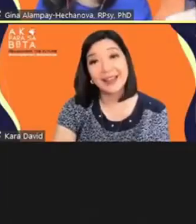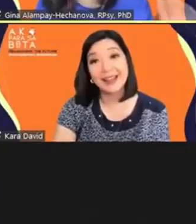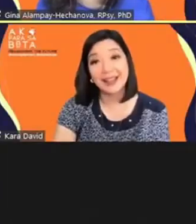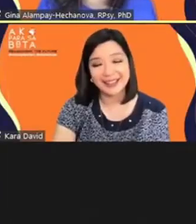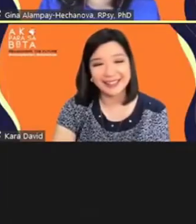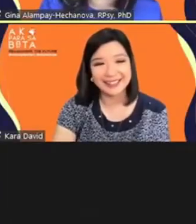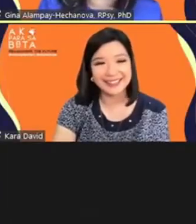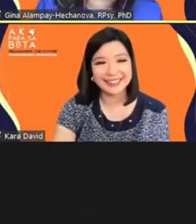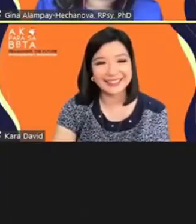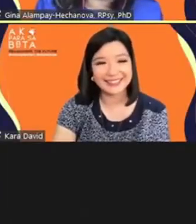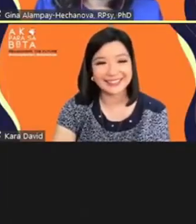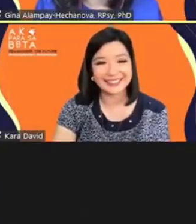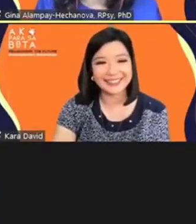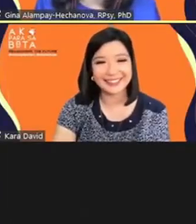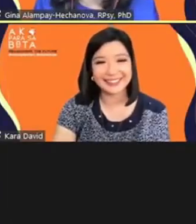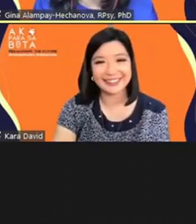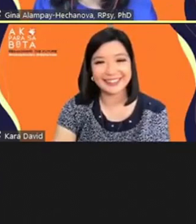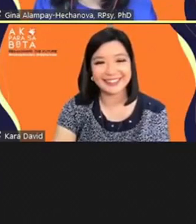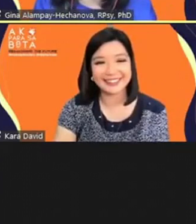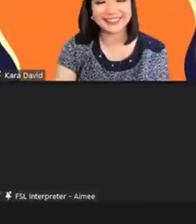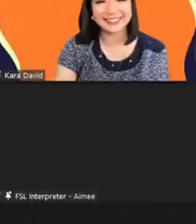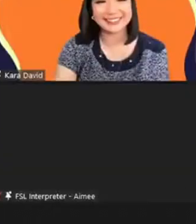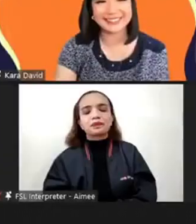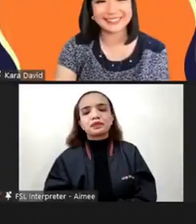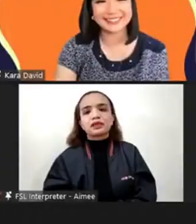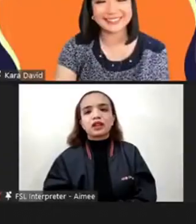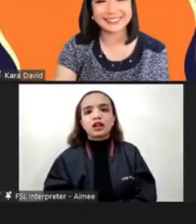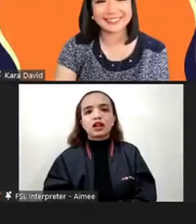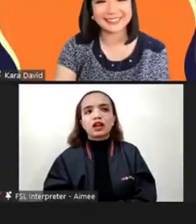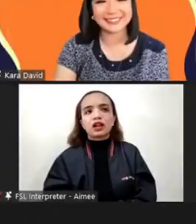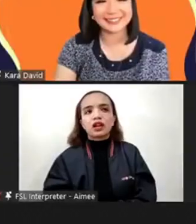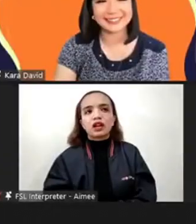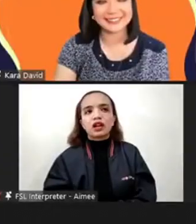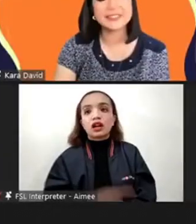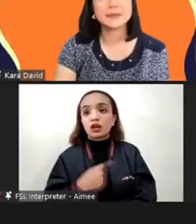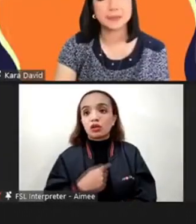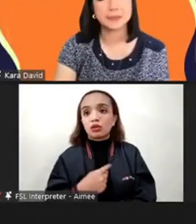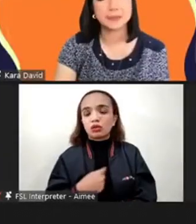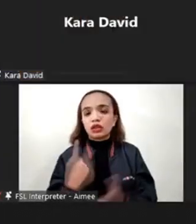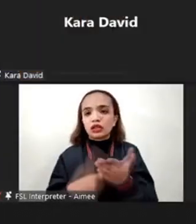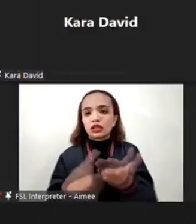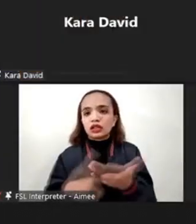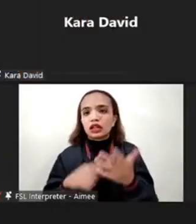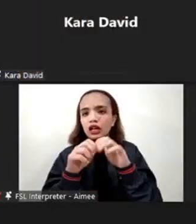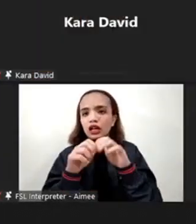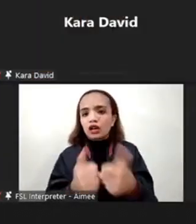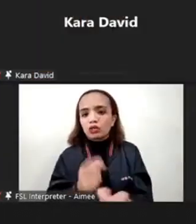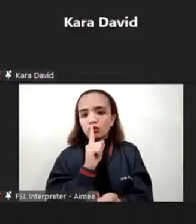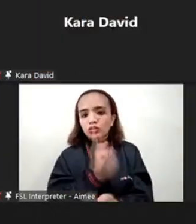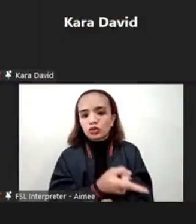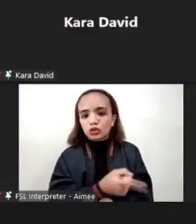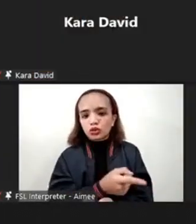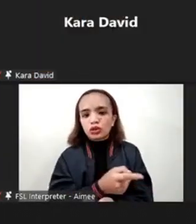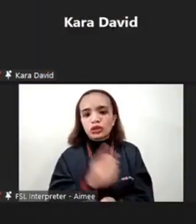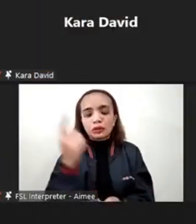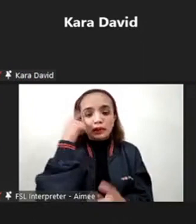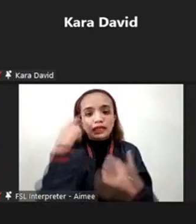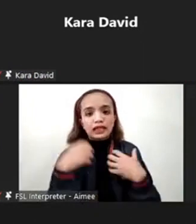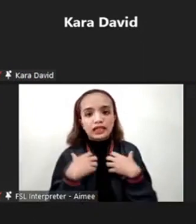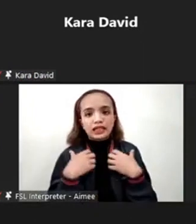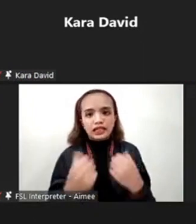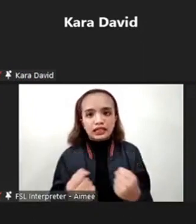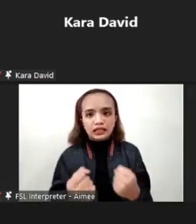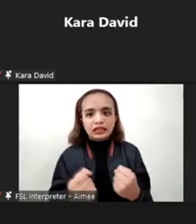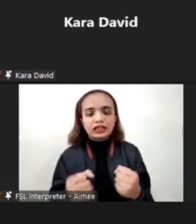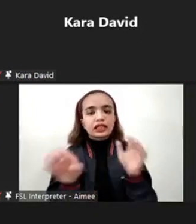So hello sa inyong lahat. So I was asked to talk about how do we ensure the mental health of workers. At pag sinabing mental health of